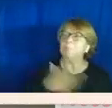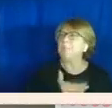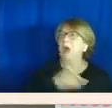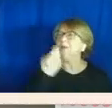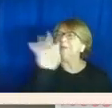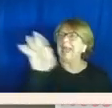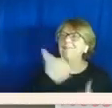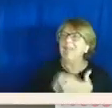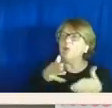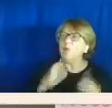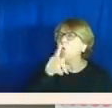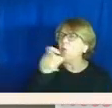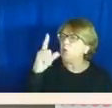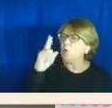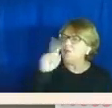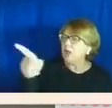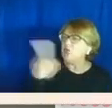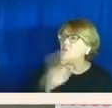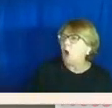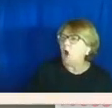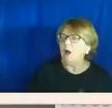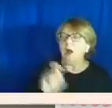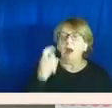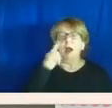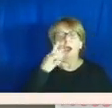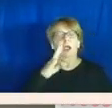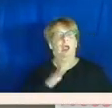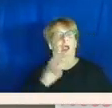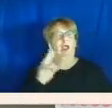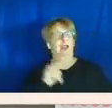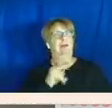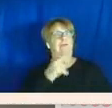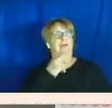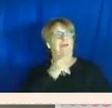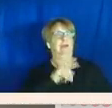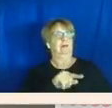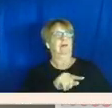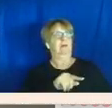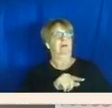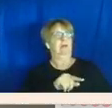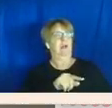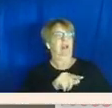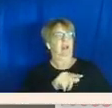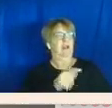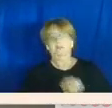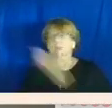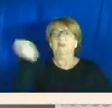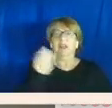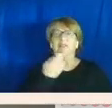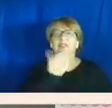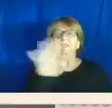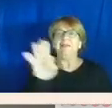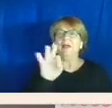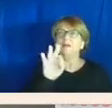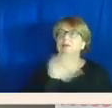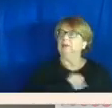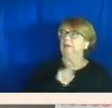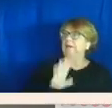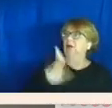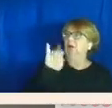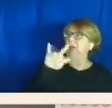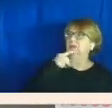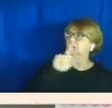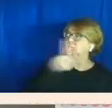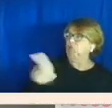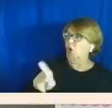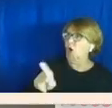think you are? And Governor Sununu says, let's get rid of staff. And Senator Kennedy says, sure, you leave